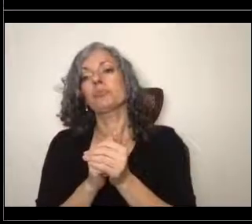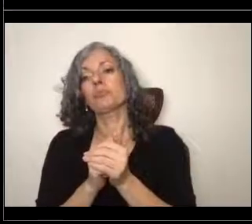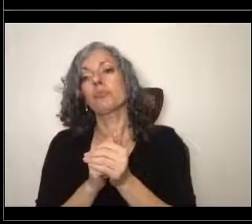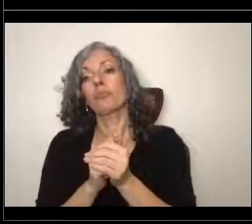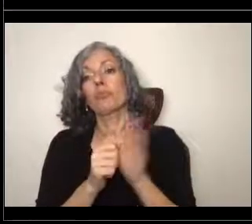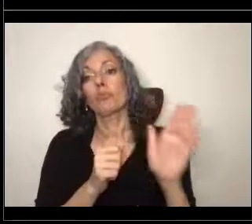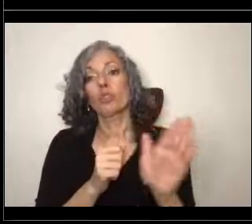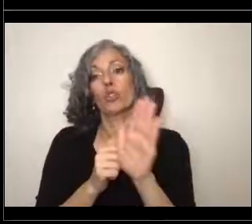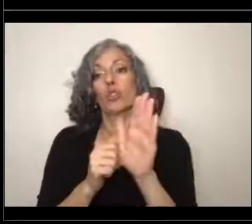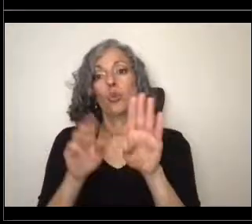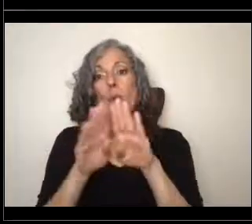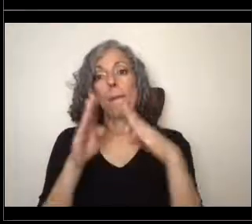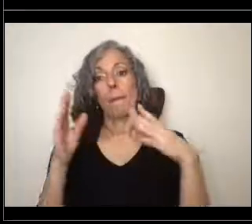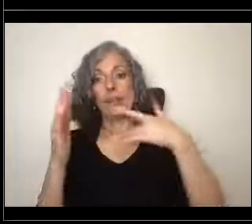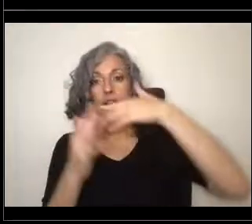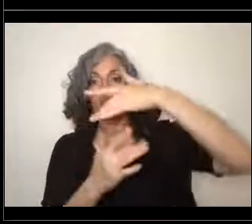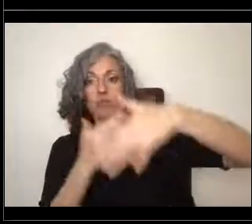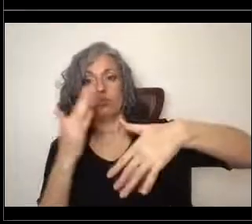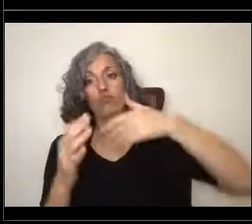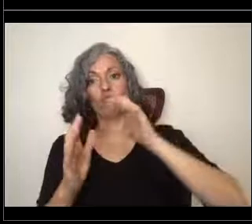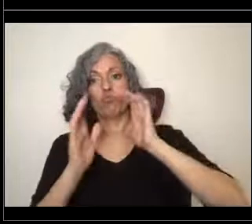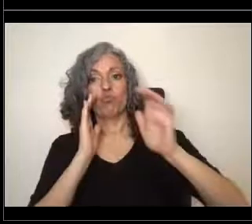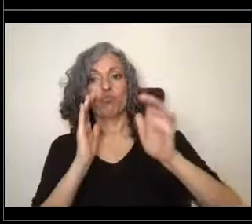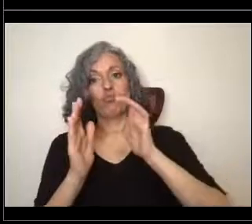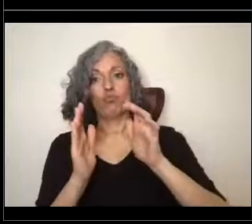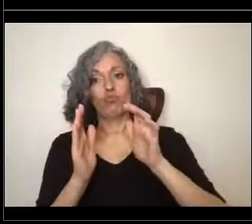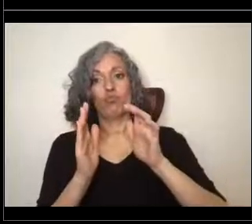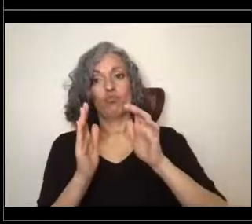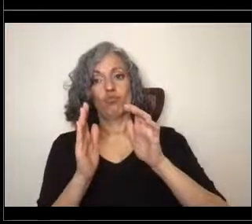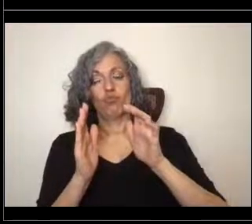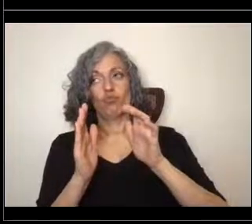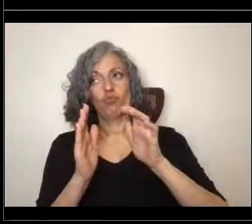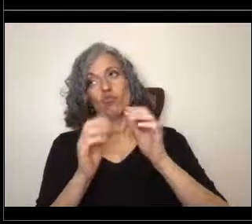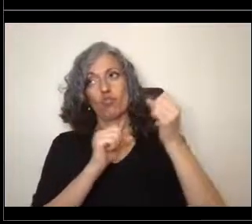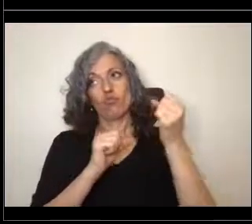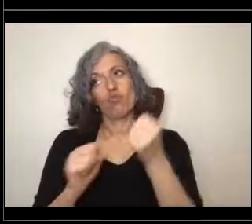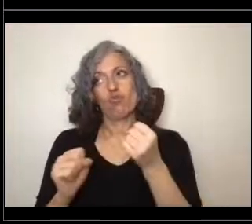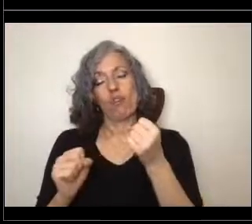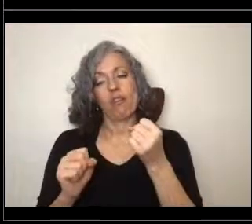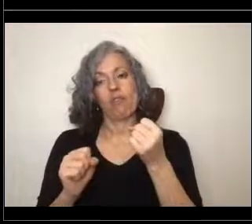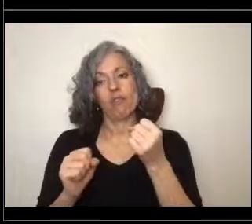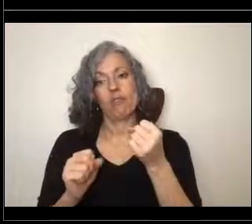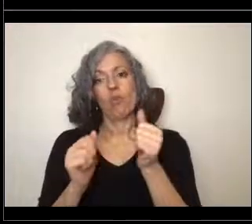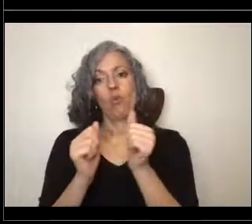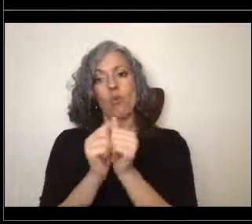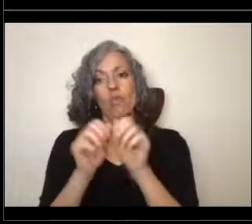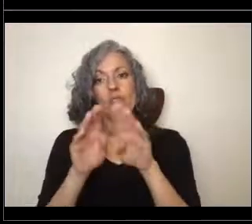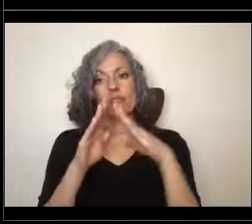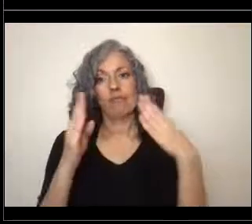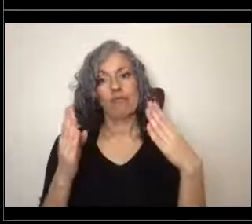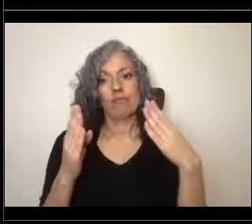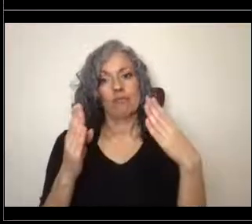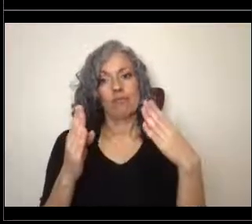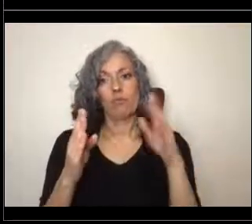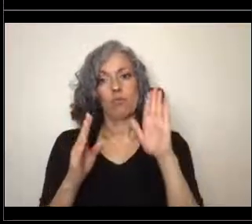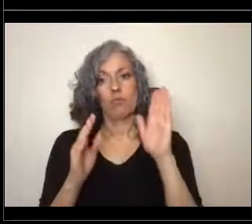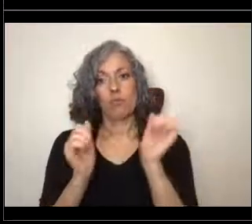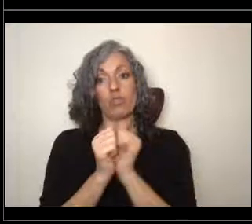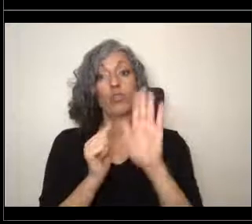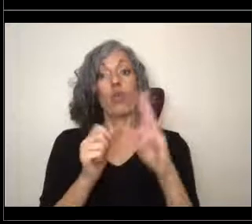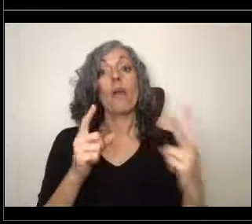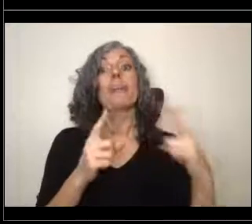public engagement is as robust as you're expecting the public engagement to be in your application process. To